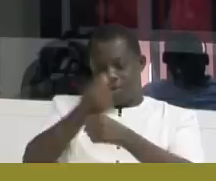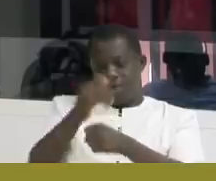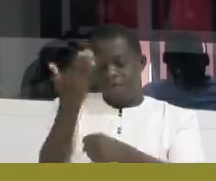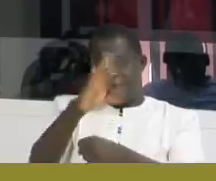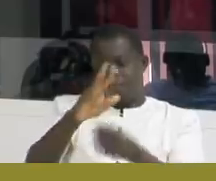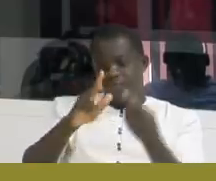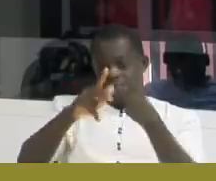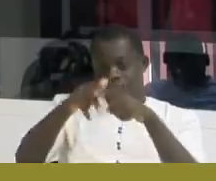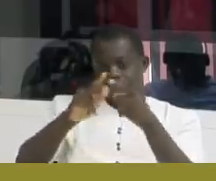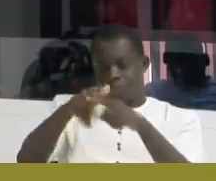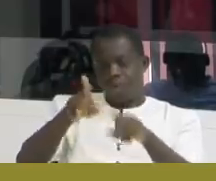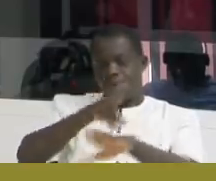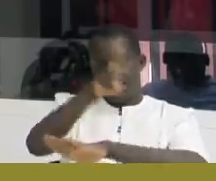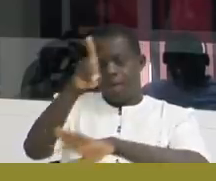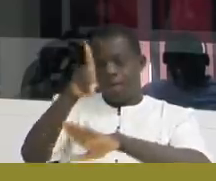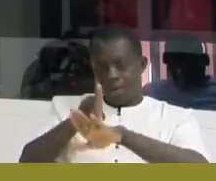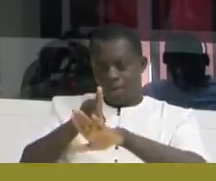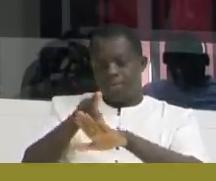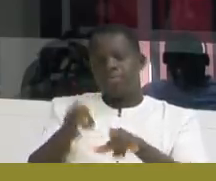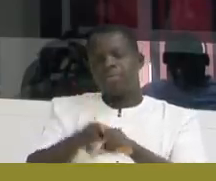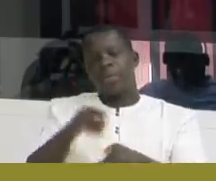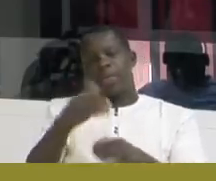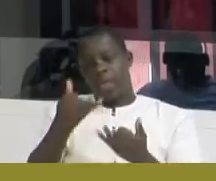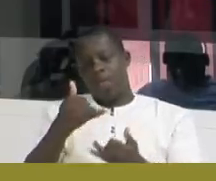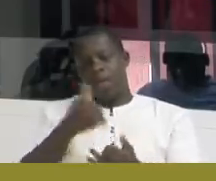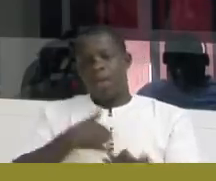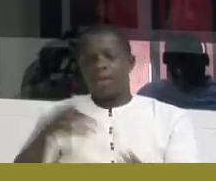garage. Now, I traveled